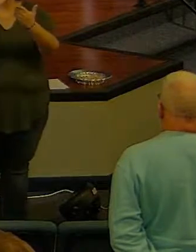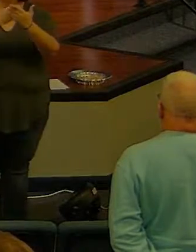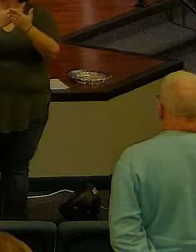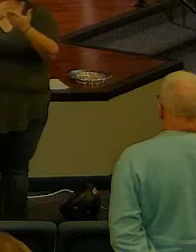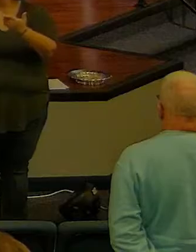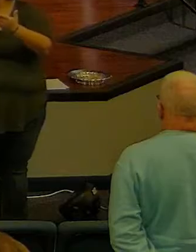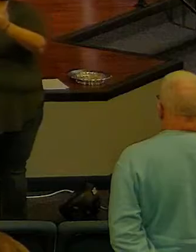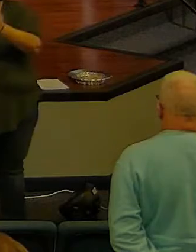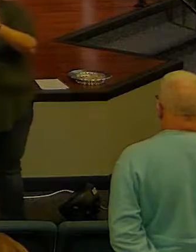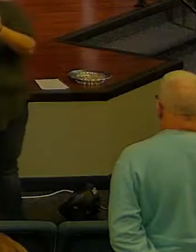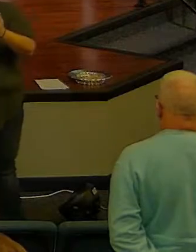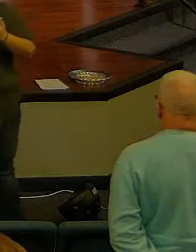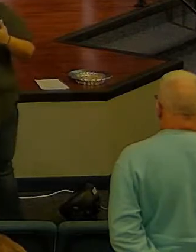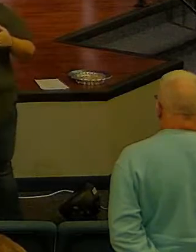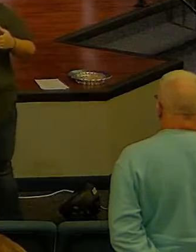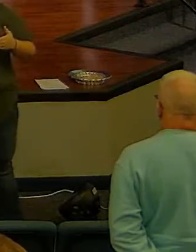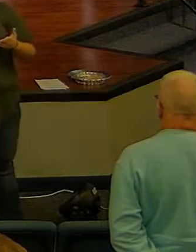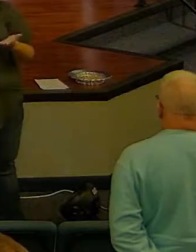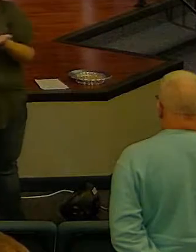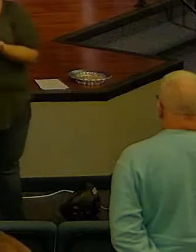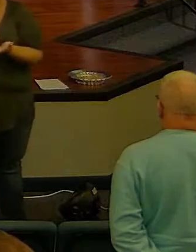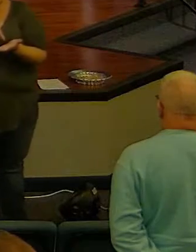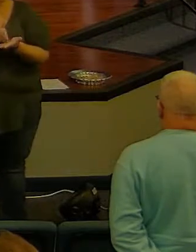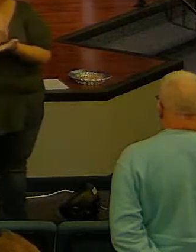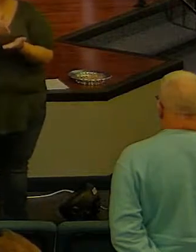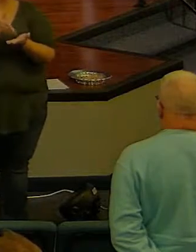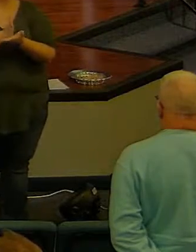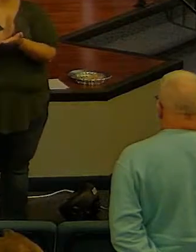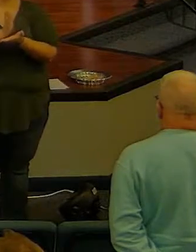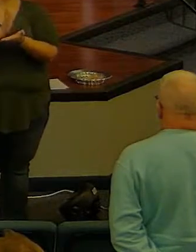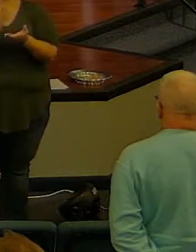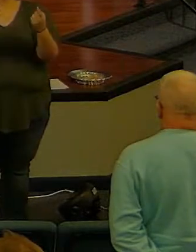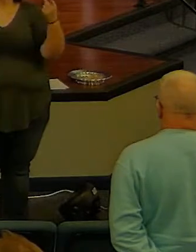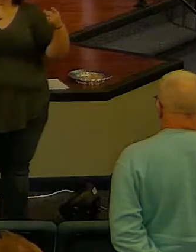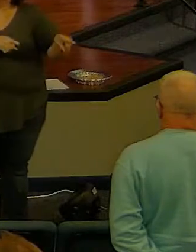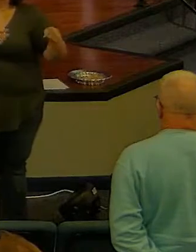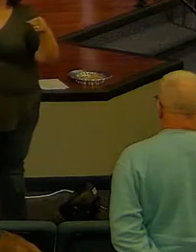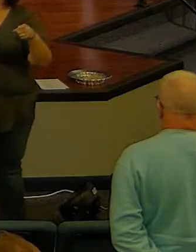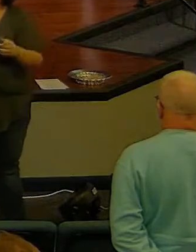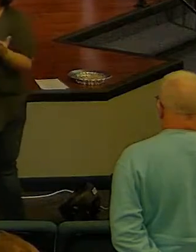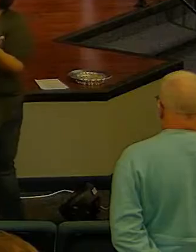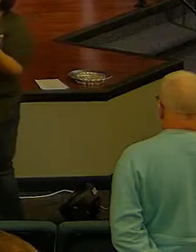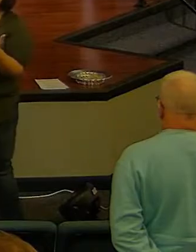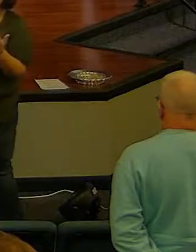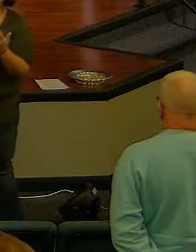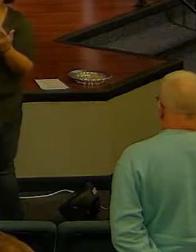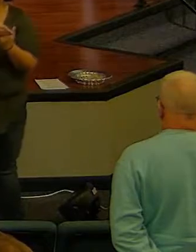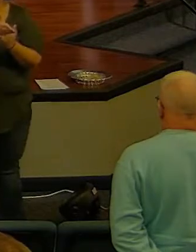Oh,